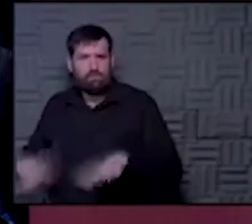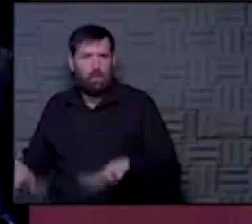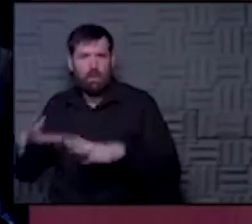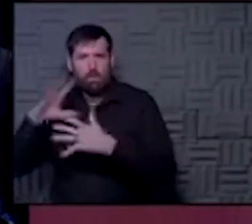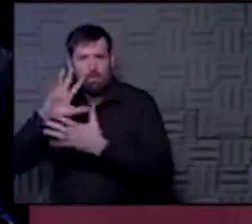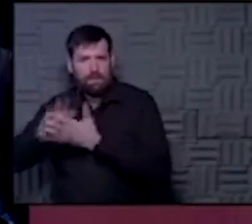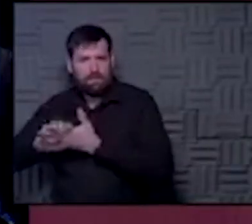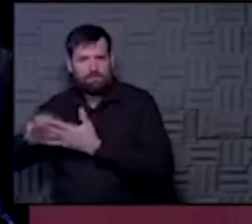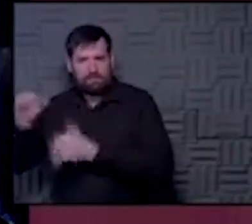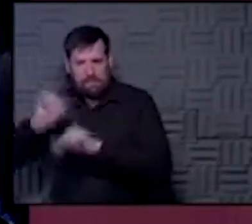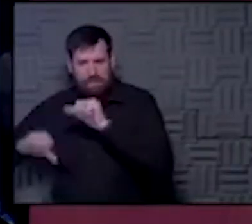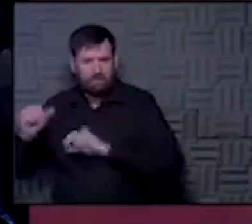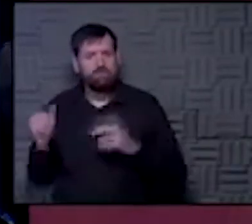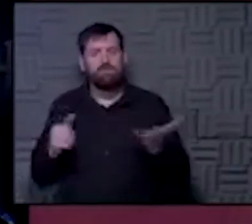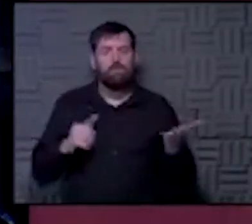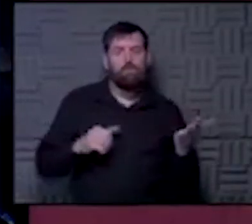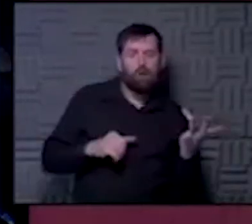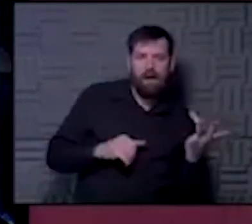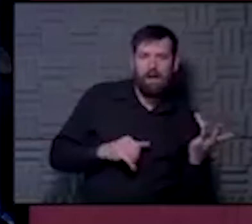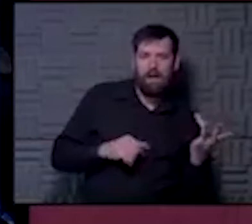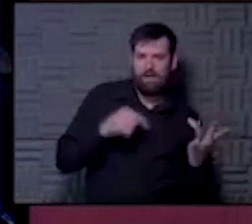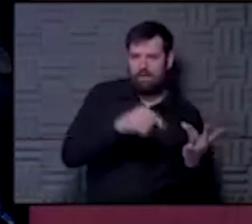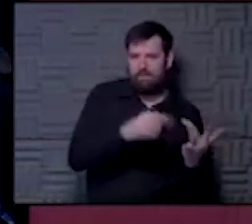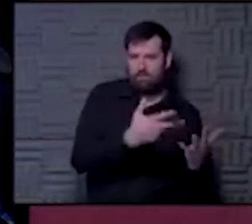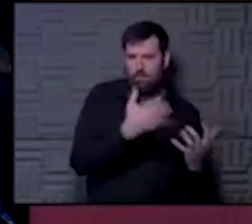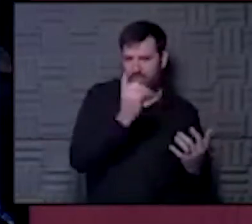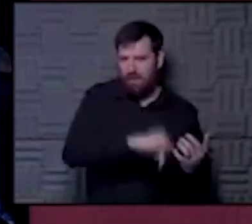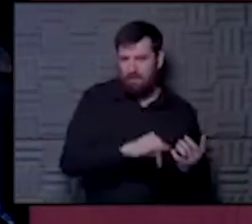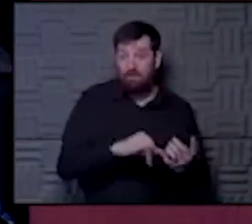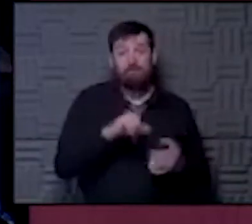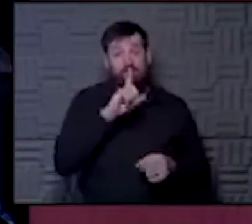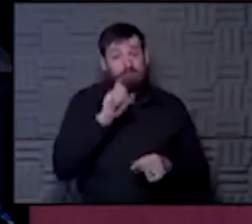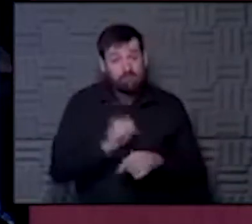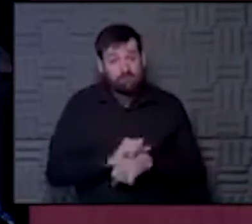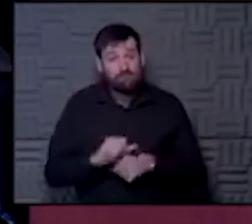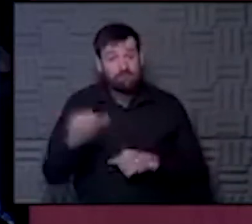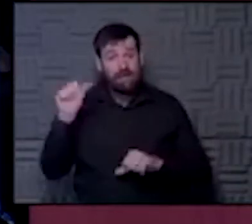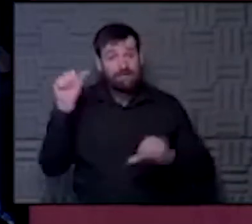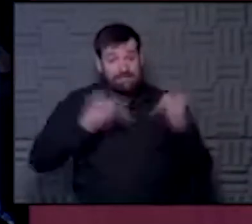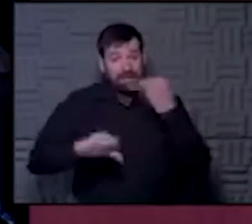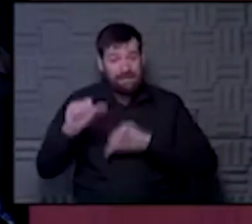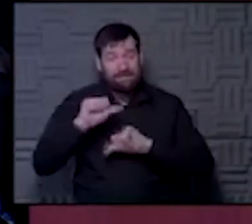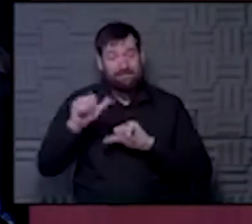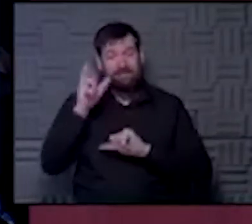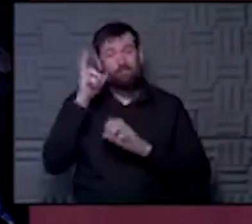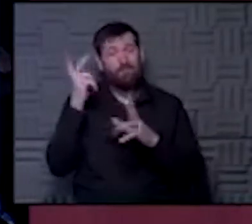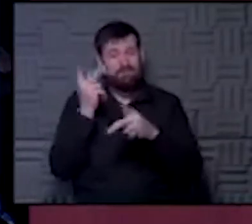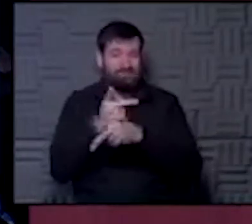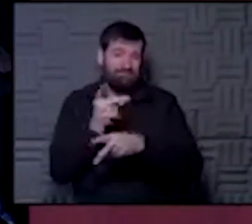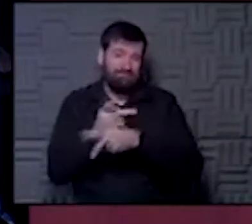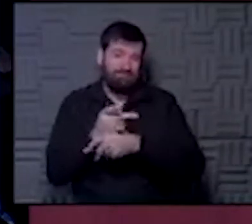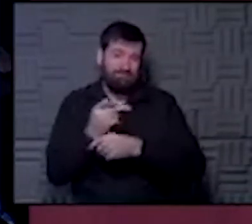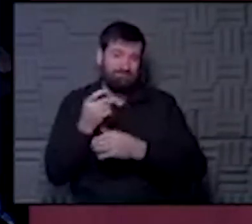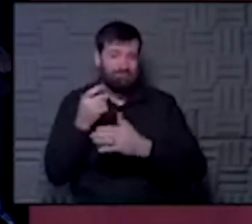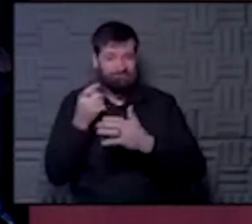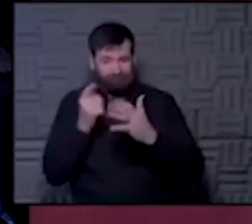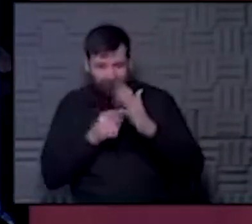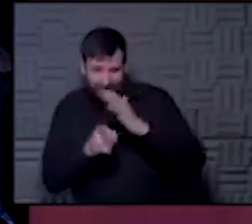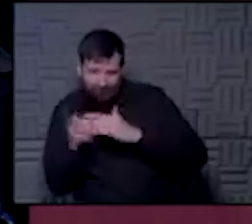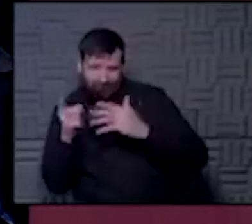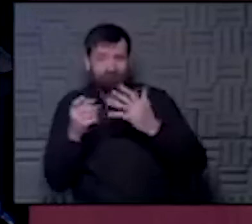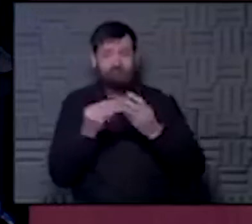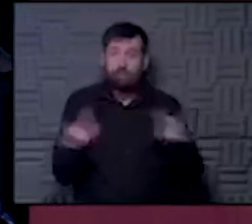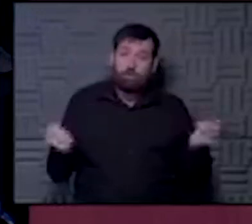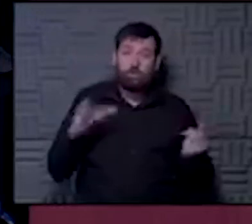other stuff? Yeah. It's a little confusing, and I think the reality is that science will help us find the way out of this. As well, science is helping us cure